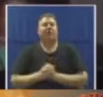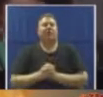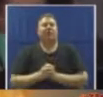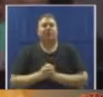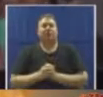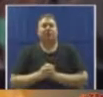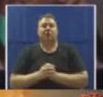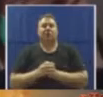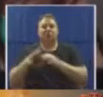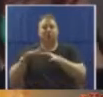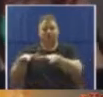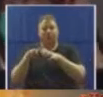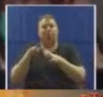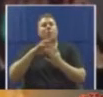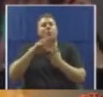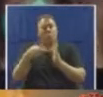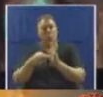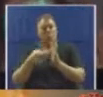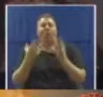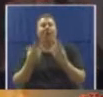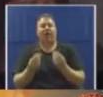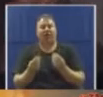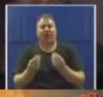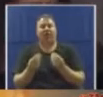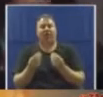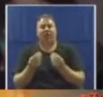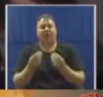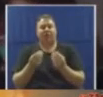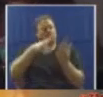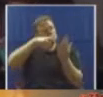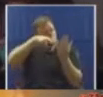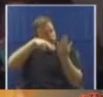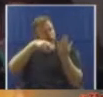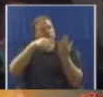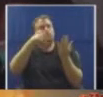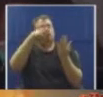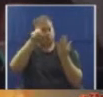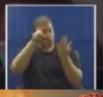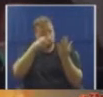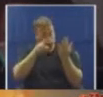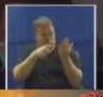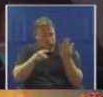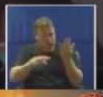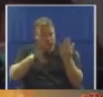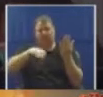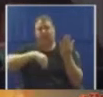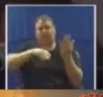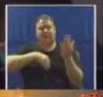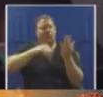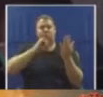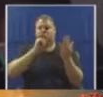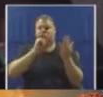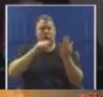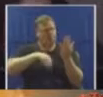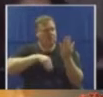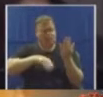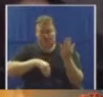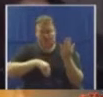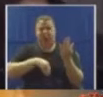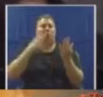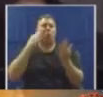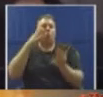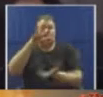Parliament will have a role in the ratification of the treaty once concluded.